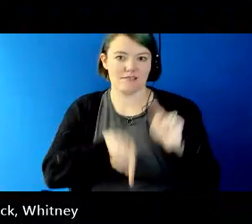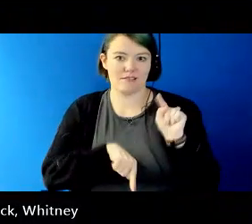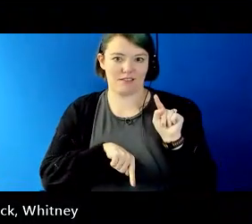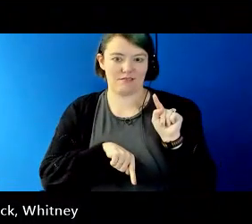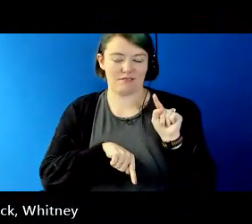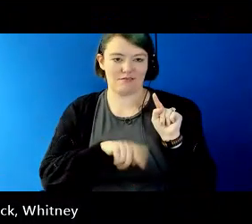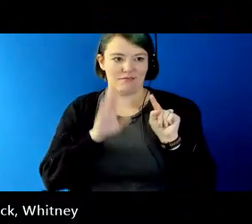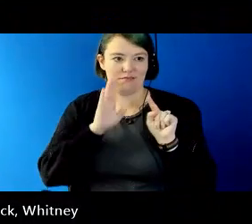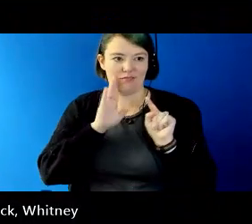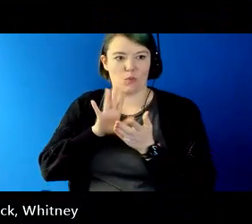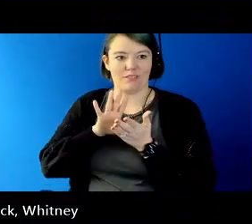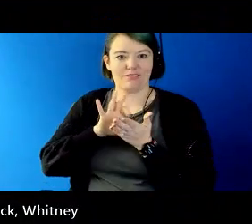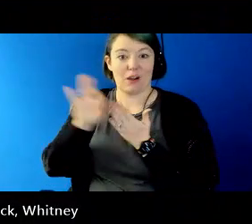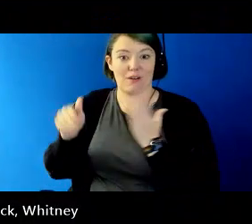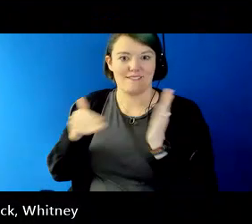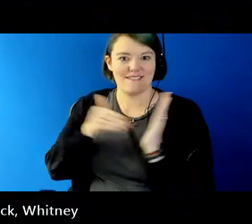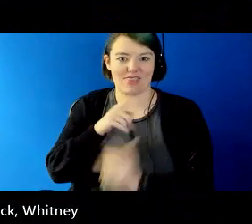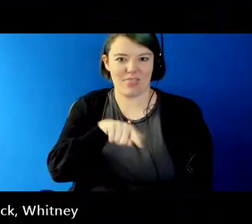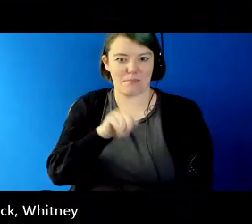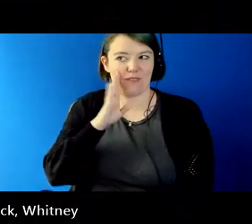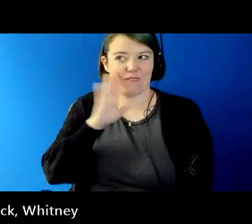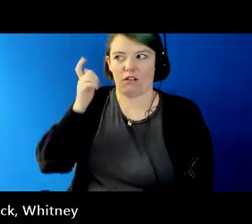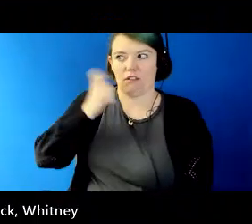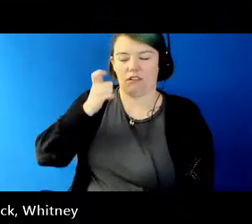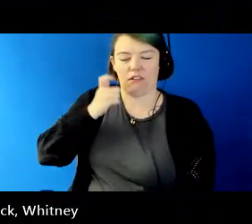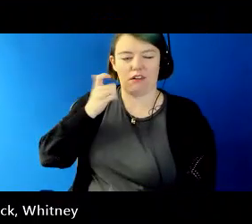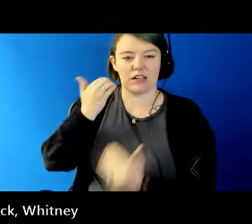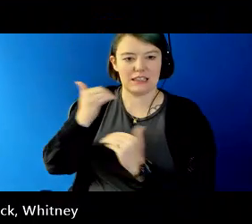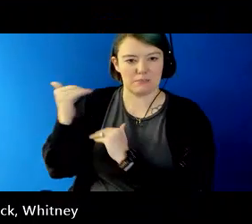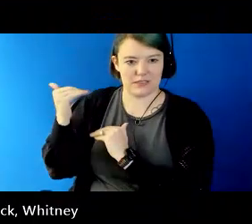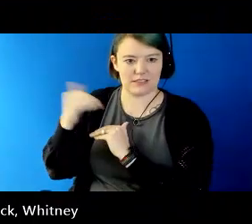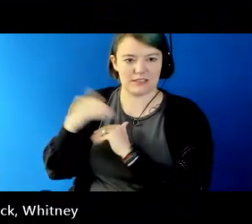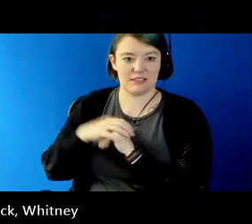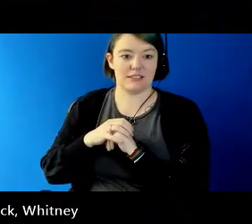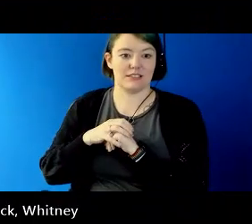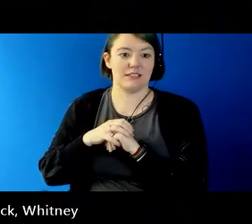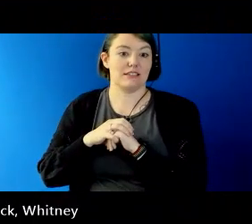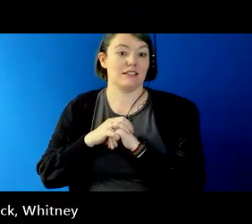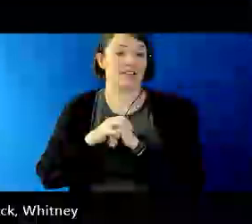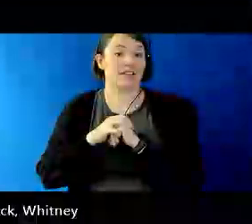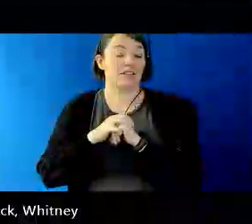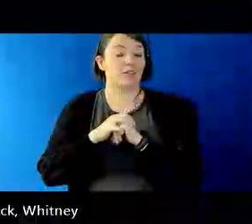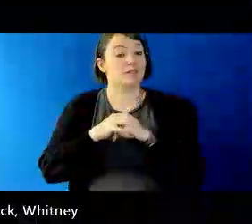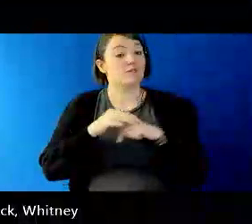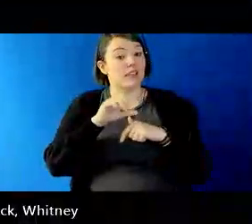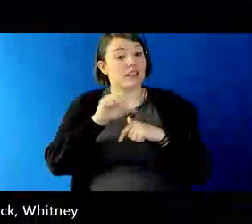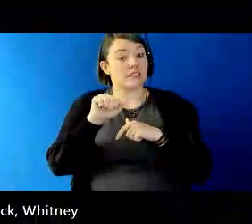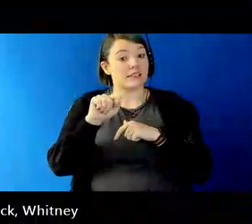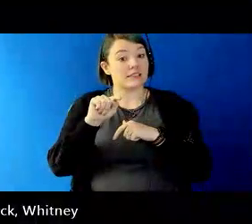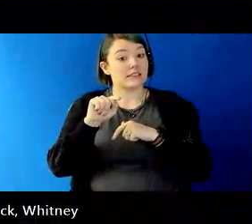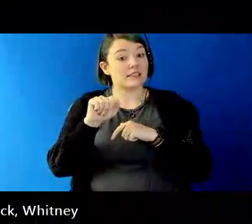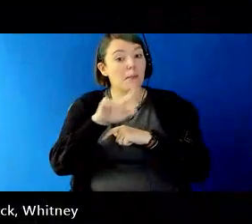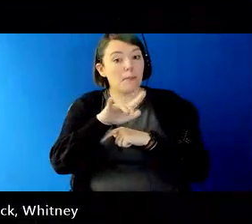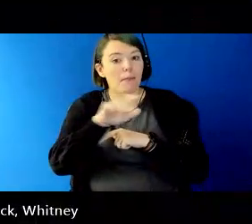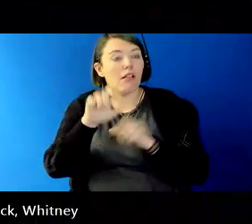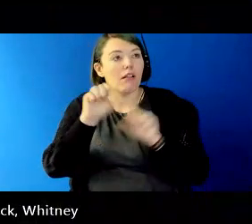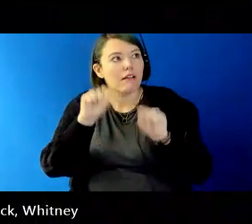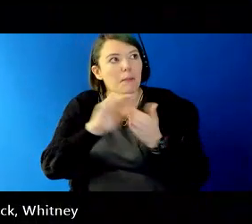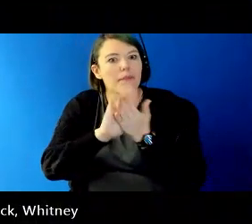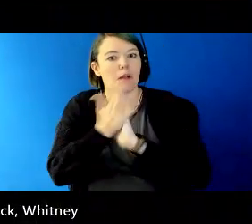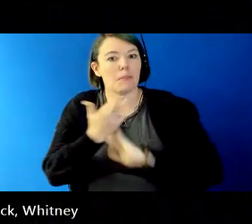stable account can actually serve as a retirement vehicle. We've done a lot of courses on that, and that's something that if you're interested in learning more